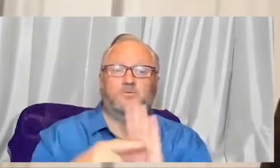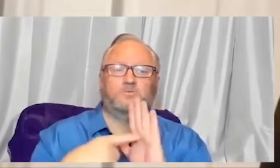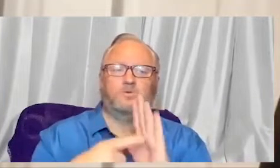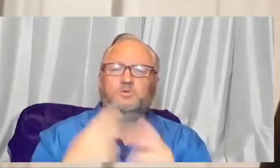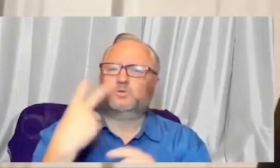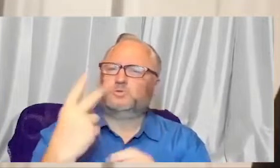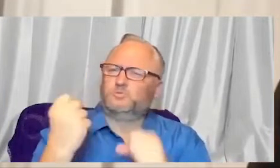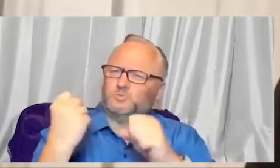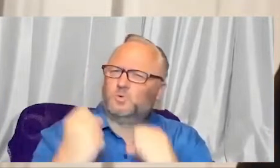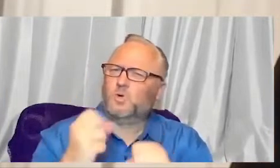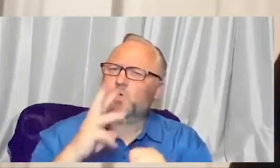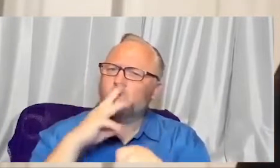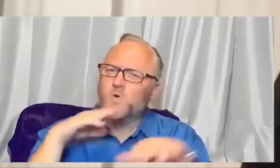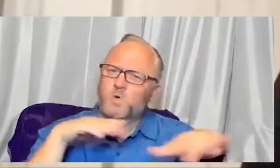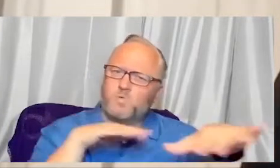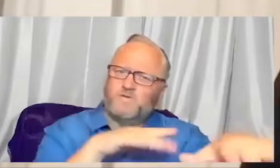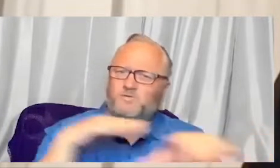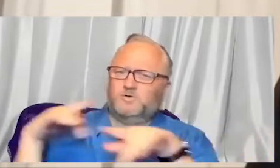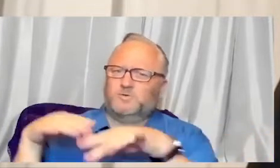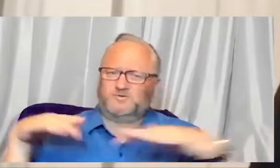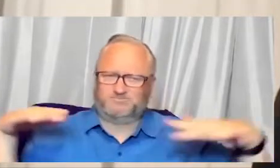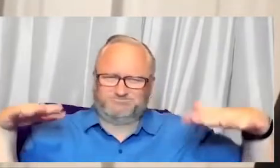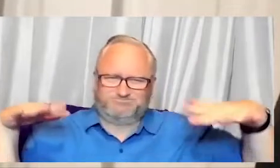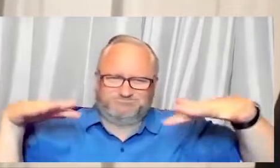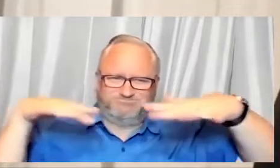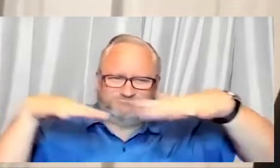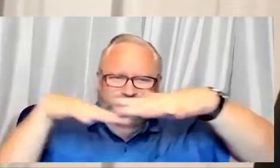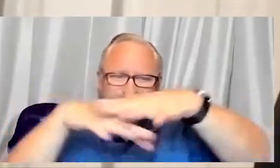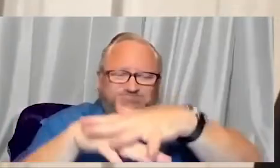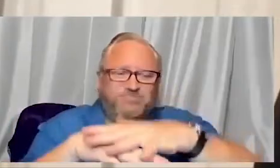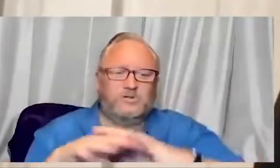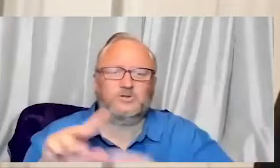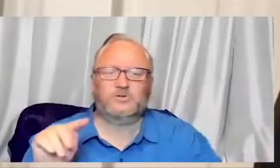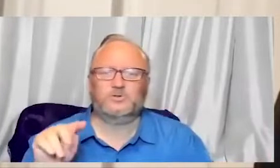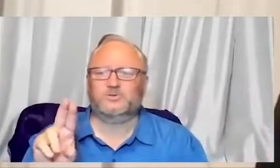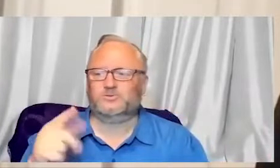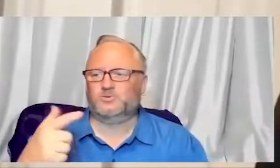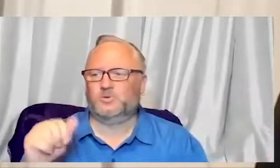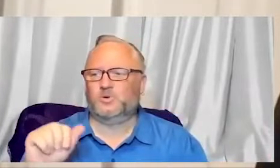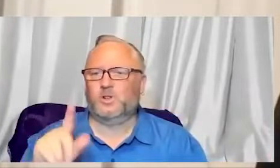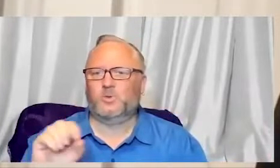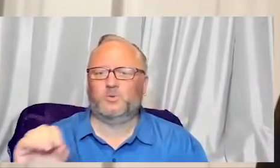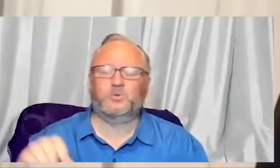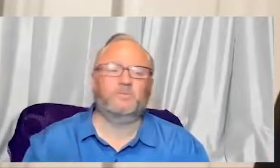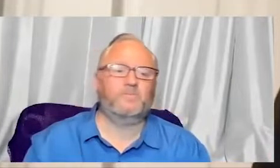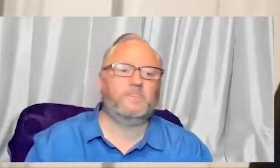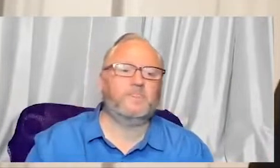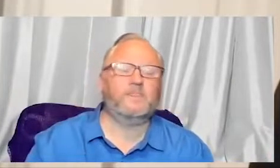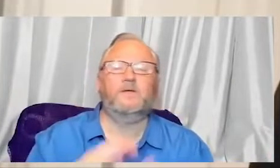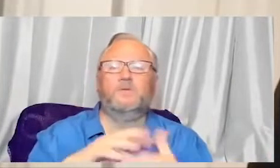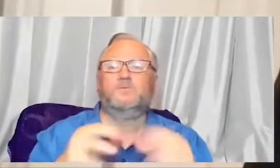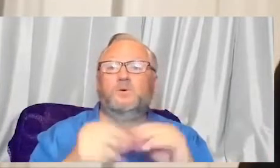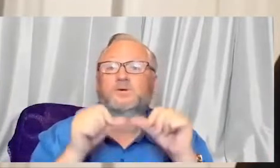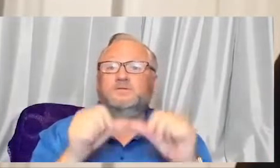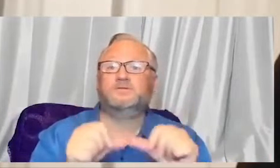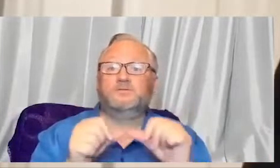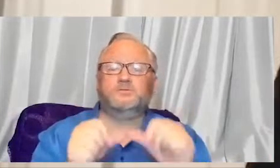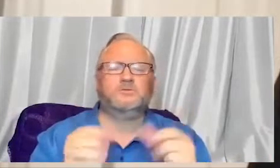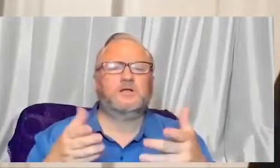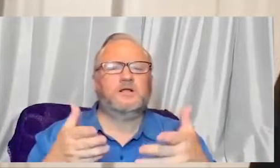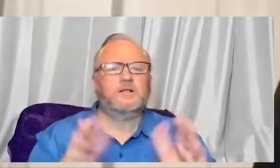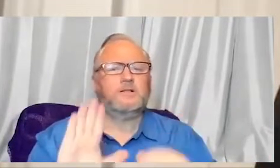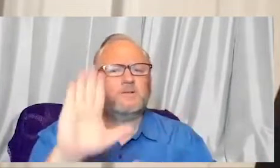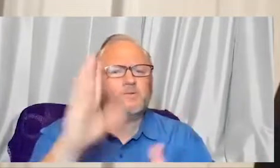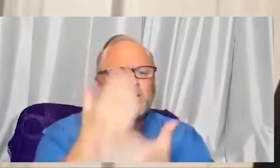rivers joining, coming together in Tougaloo. She continues, "Let your